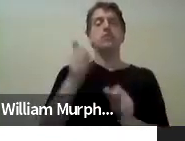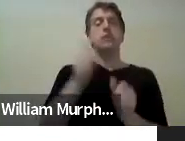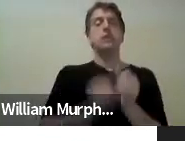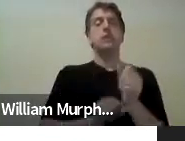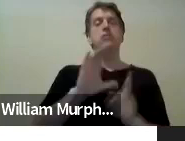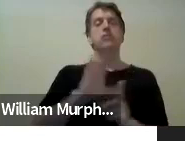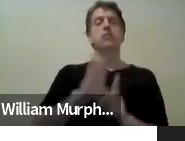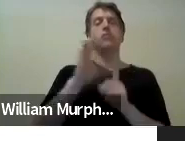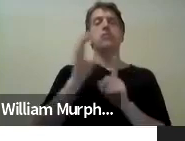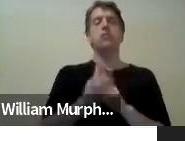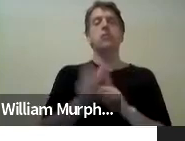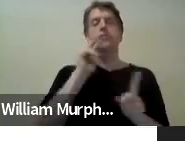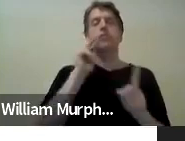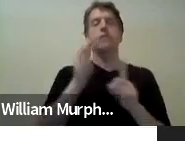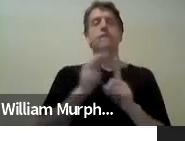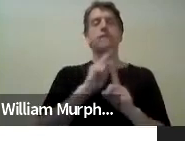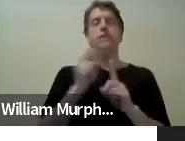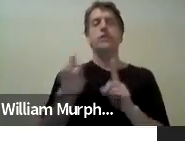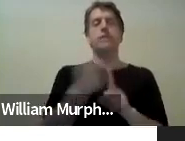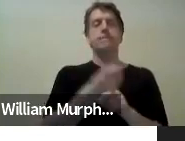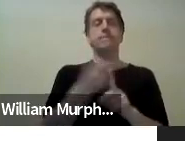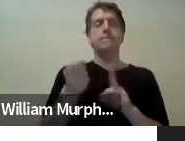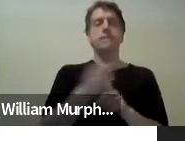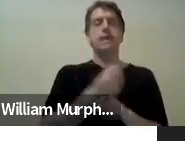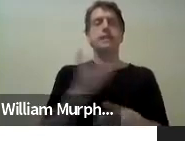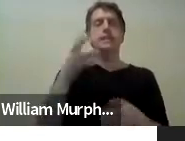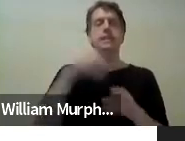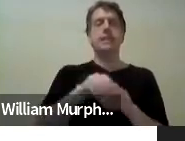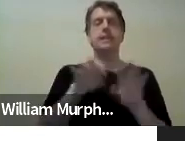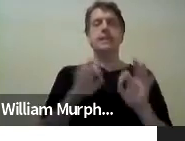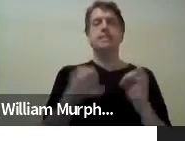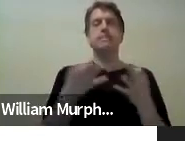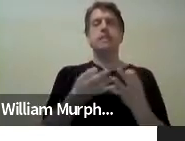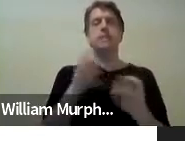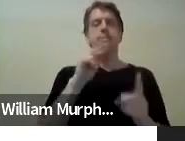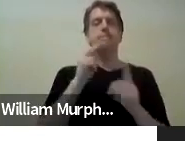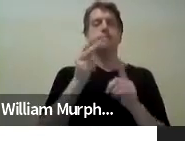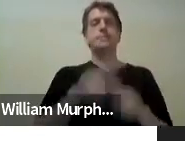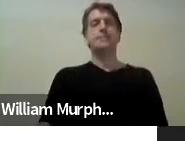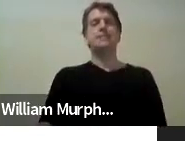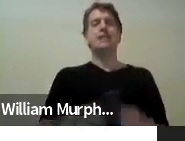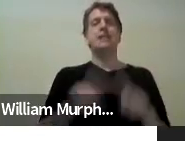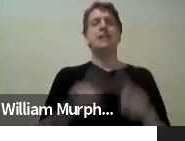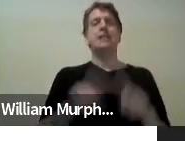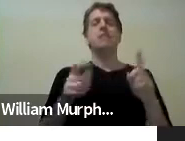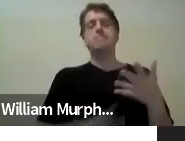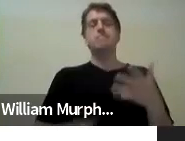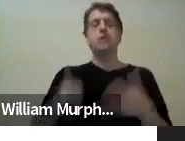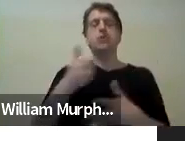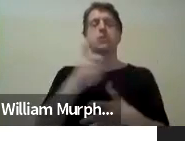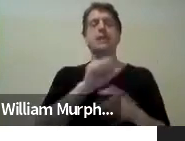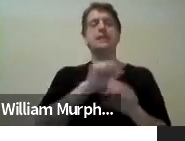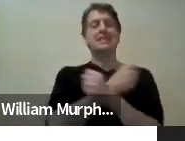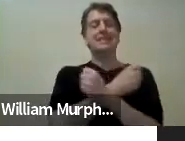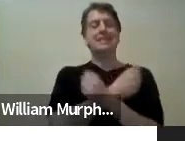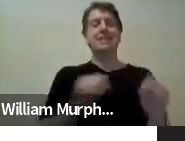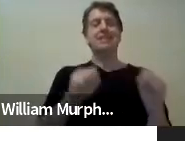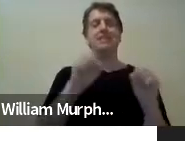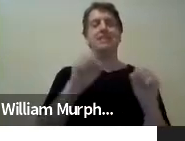violence and behaviors inside of a family unit differently. The important thing to prioritize is safety. So